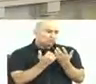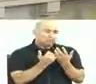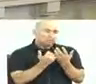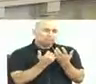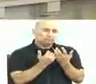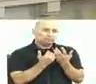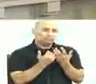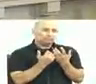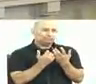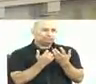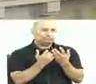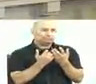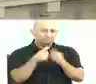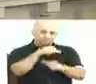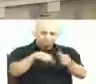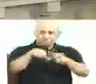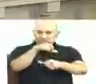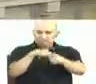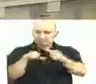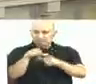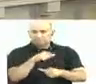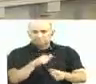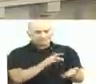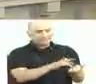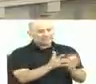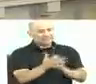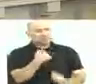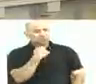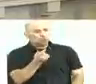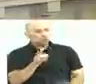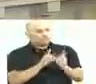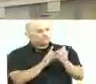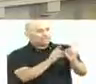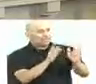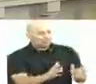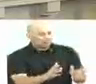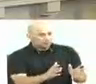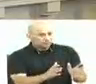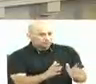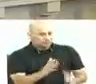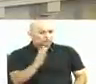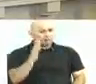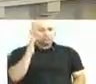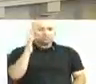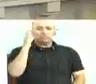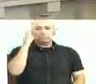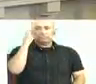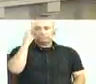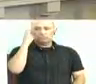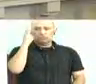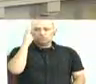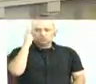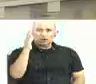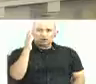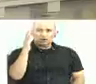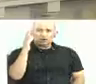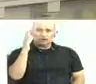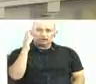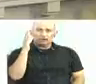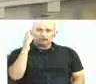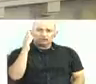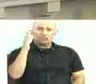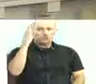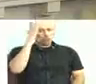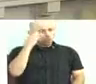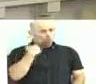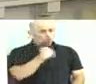toward one another. Jesus told his disciples, they will know we are